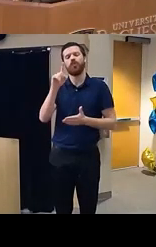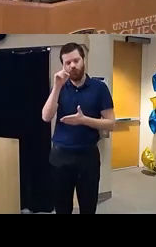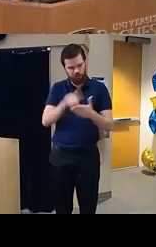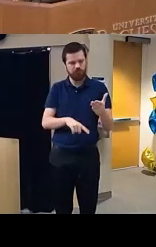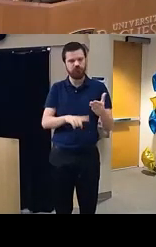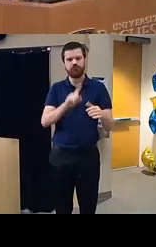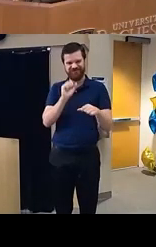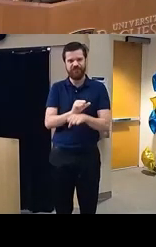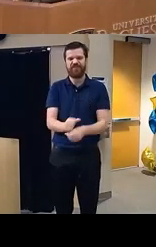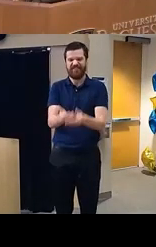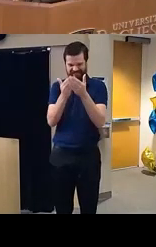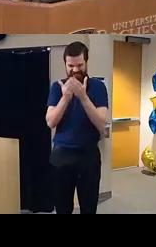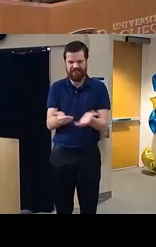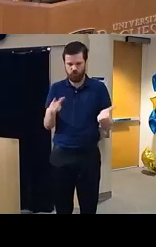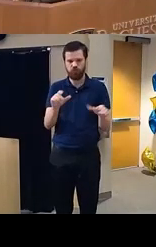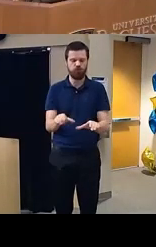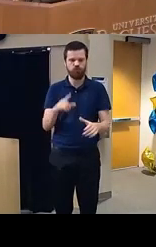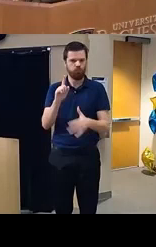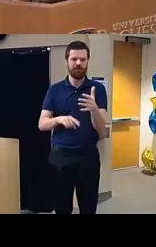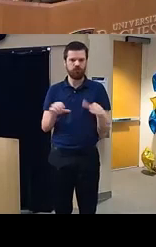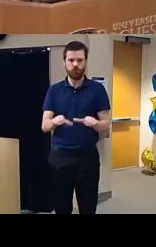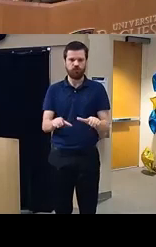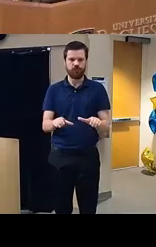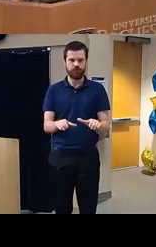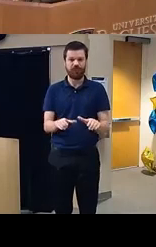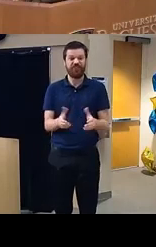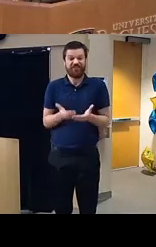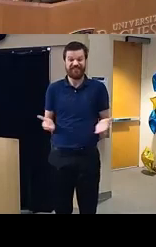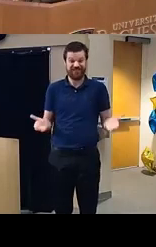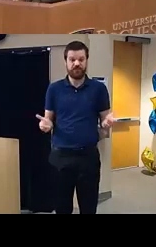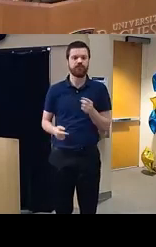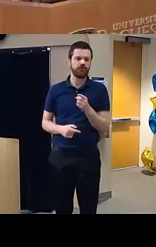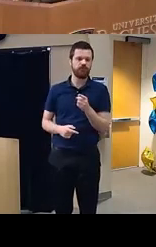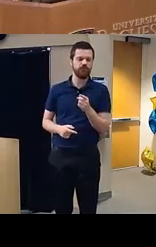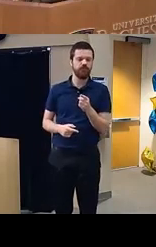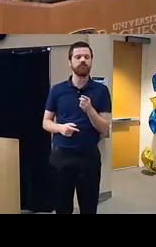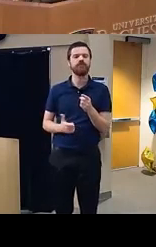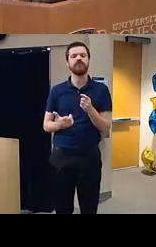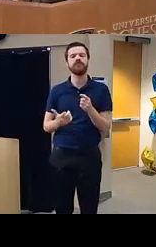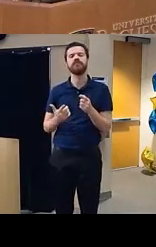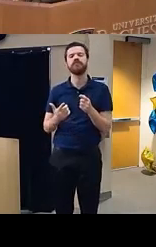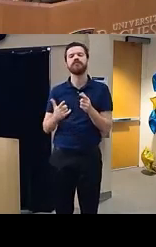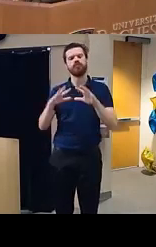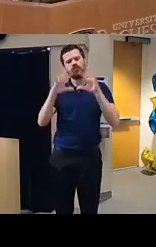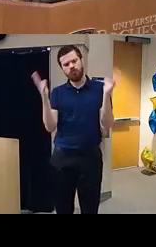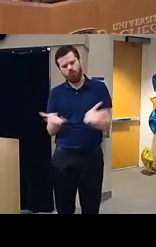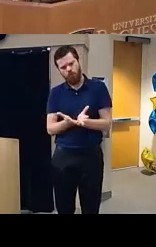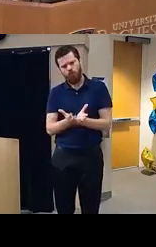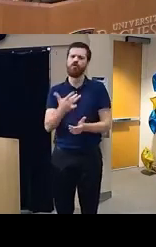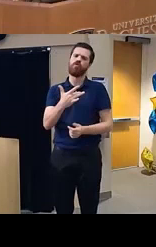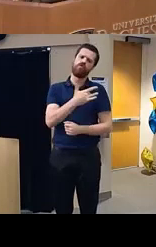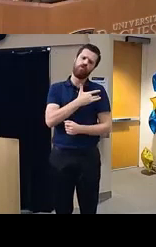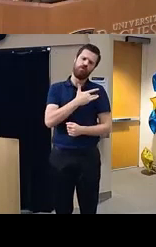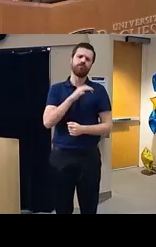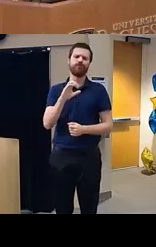actual things that you're doing. These are the things in the ideal intervention, the kind of overall cardiovascular risk